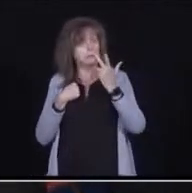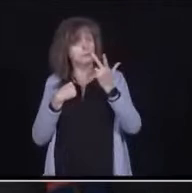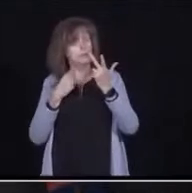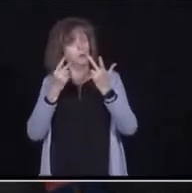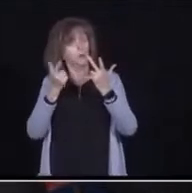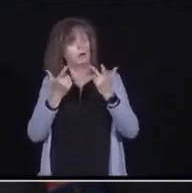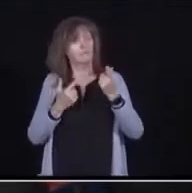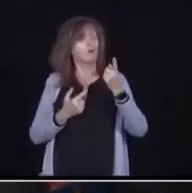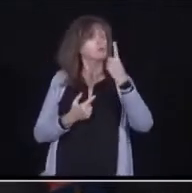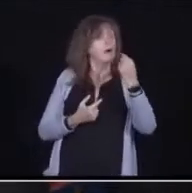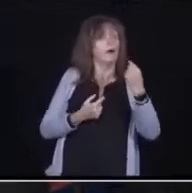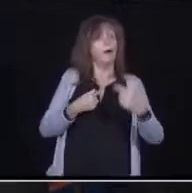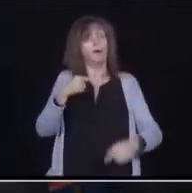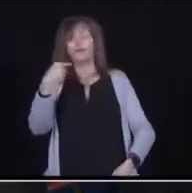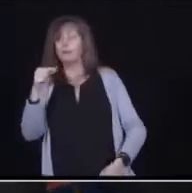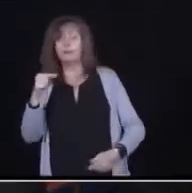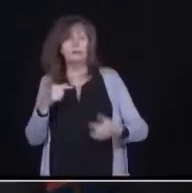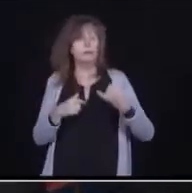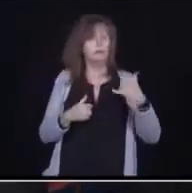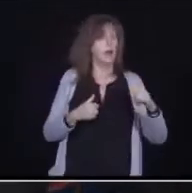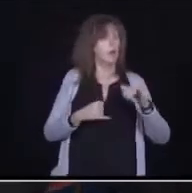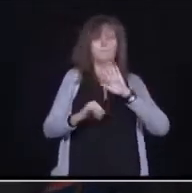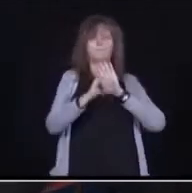or yellow. So great question.